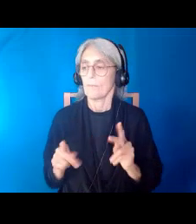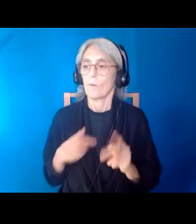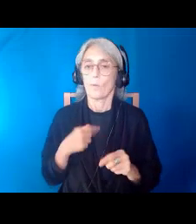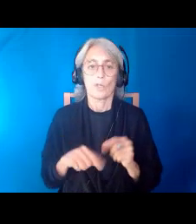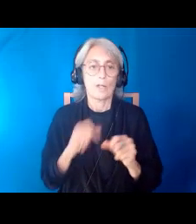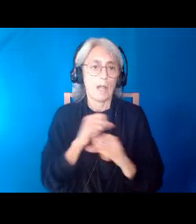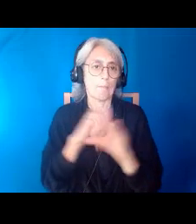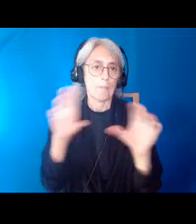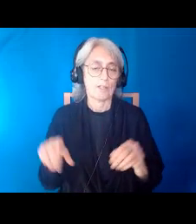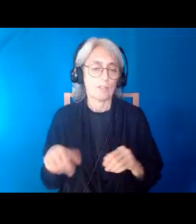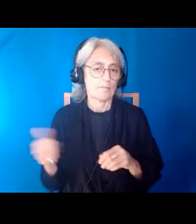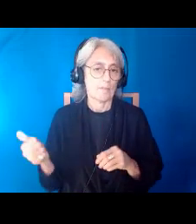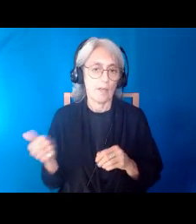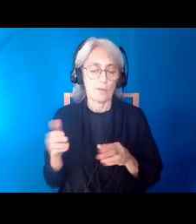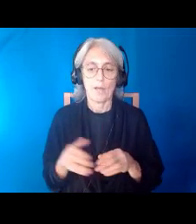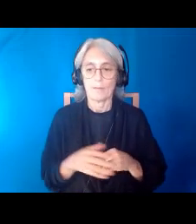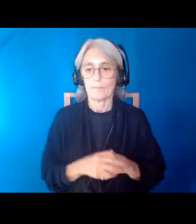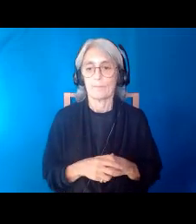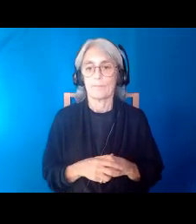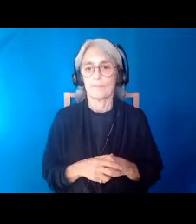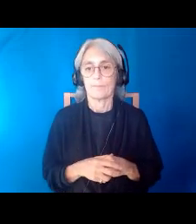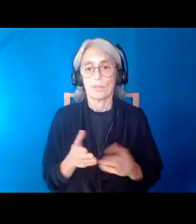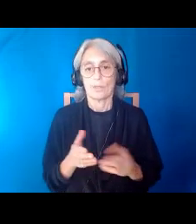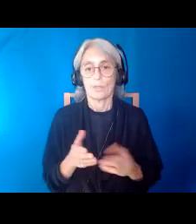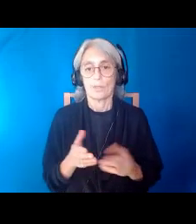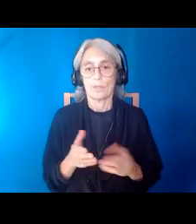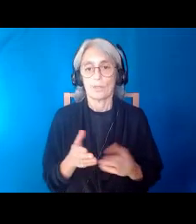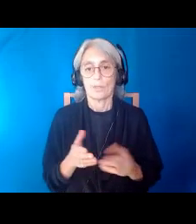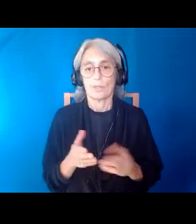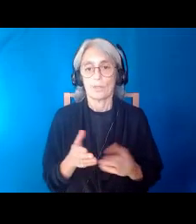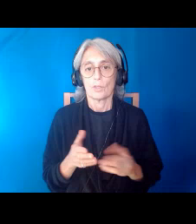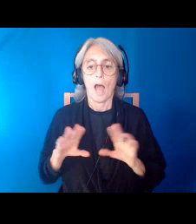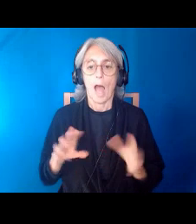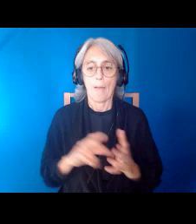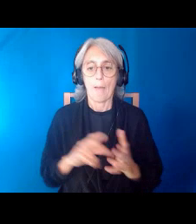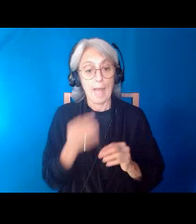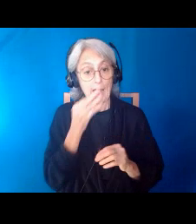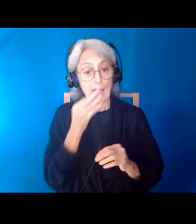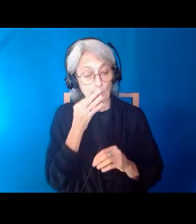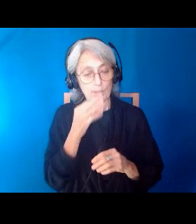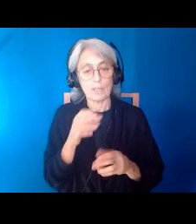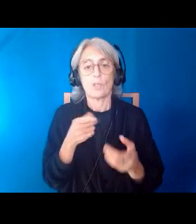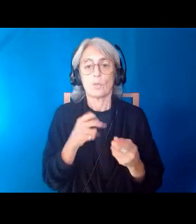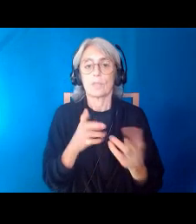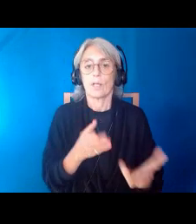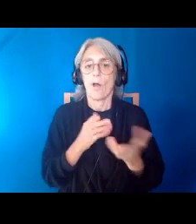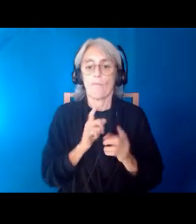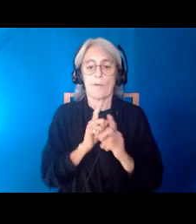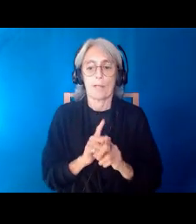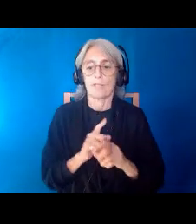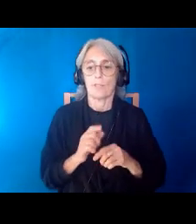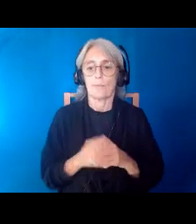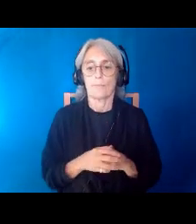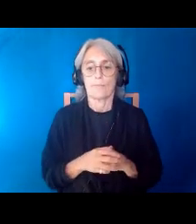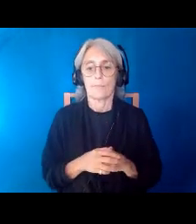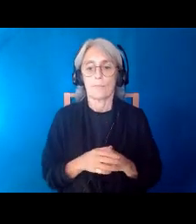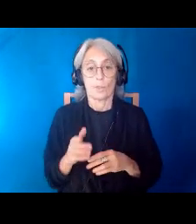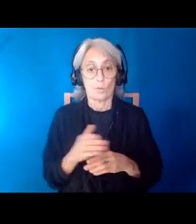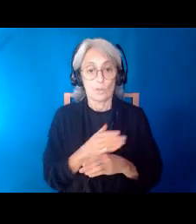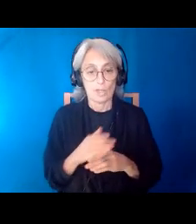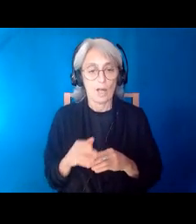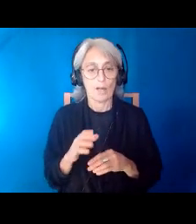imagined. What you offered was not just expertise, but mentorship. And your willingness to share rather than to silo